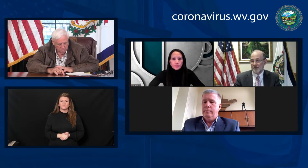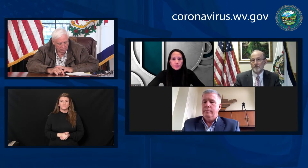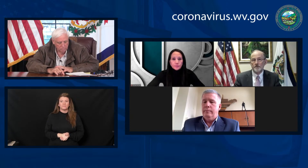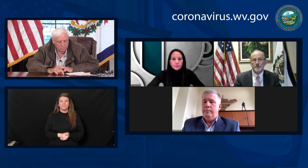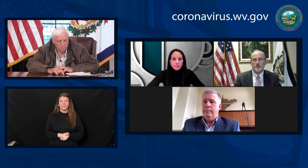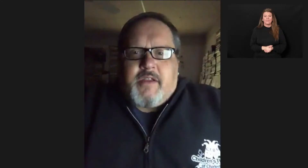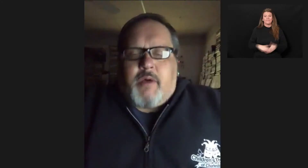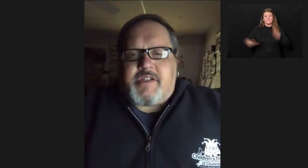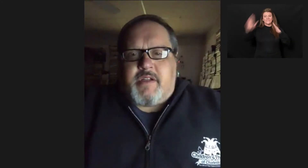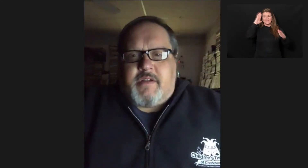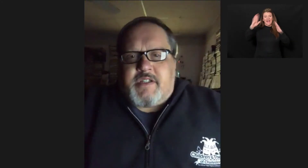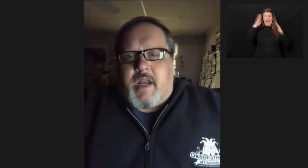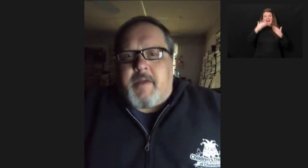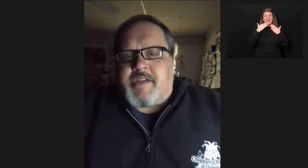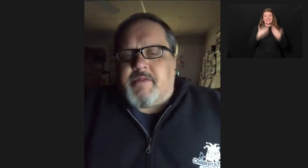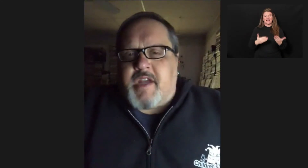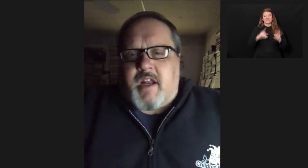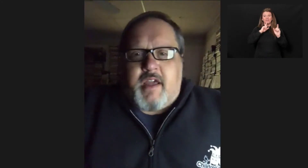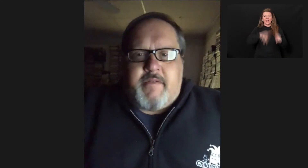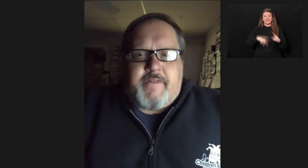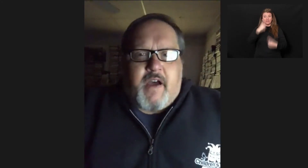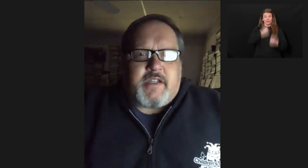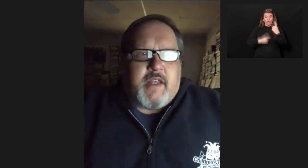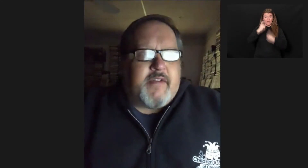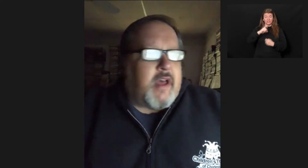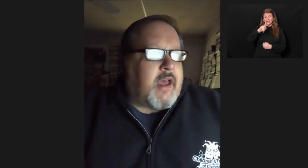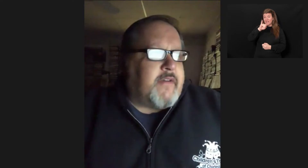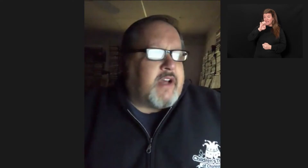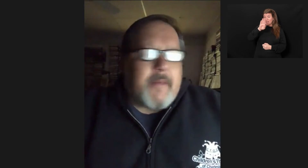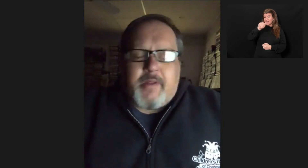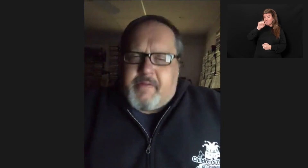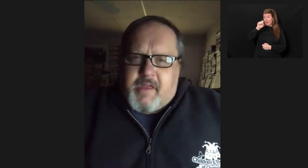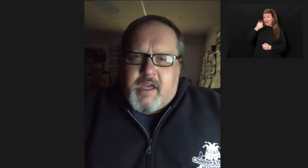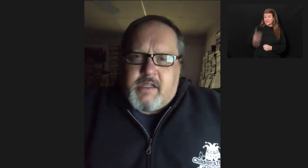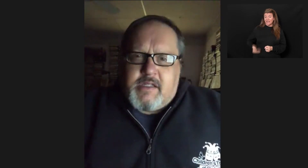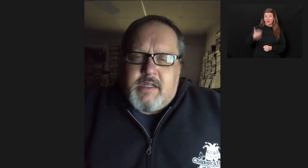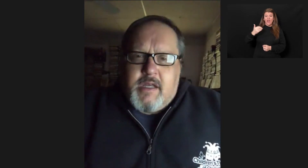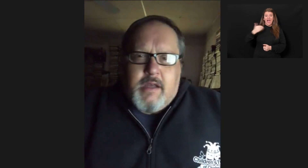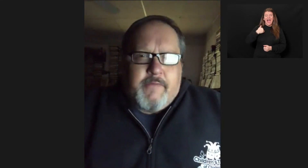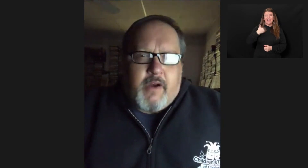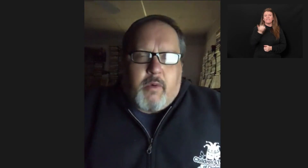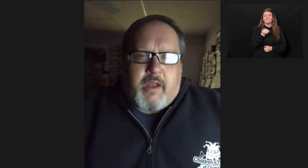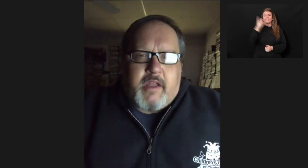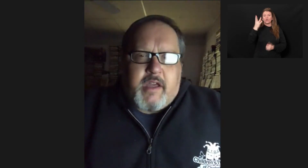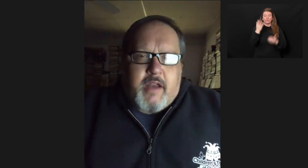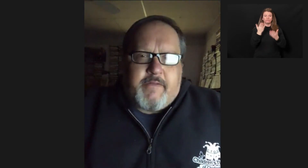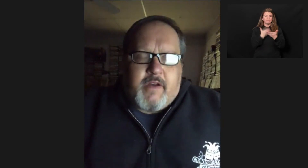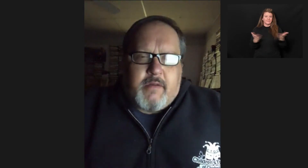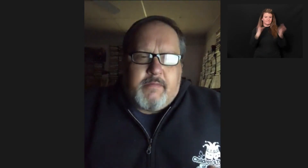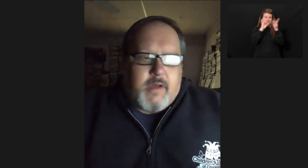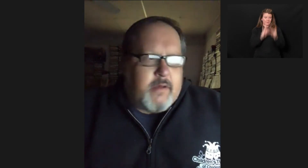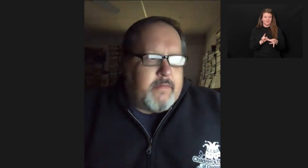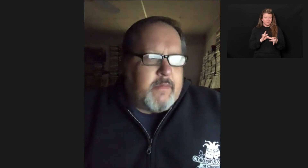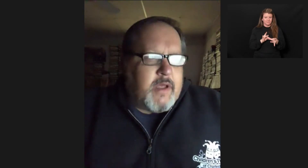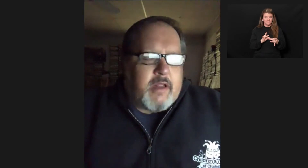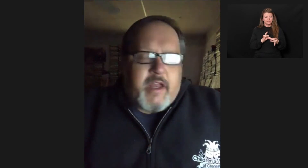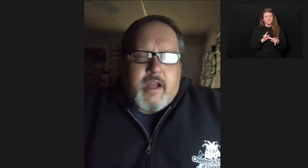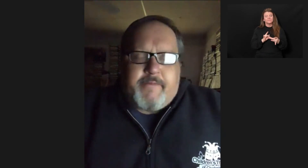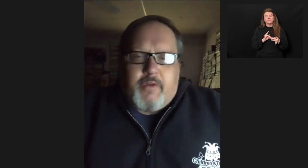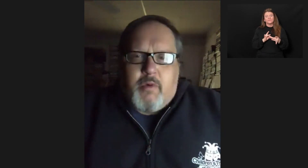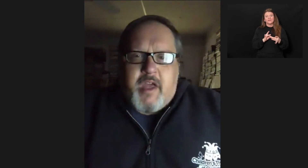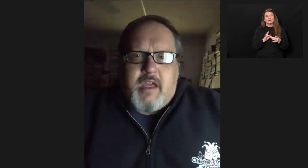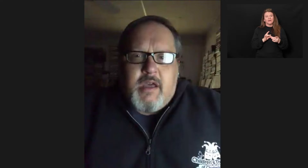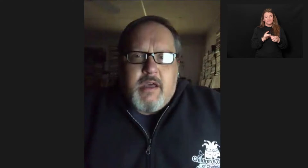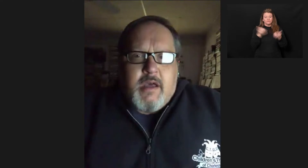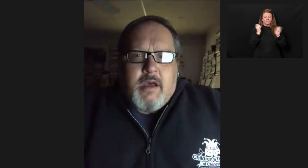Hi, thanks for taking the question. It's Kenny Bass from Channel 8 and Fox 11. I have a couple of things very quickly, kind of cleaning